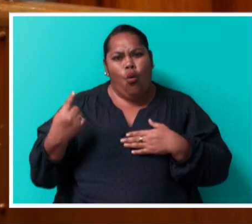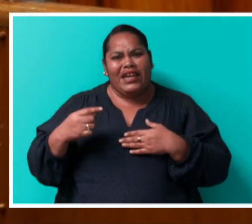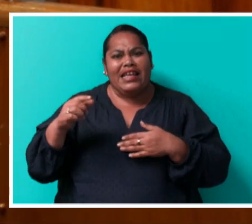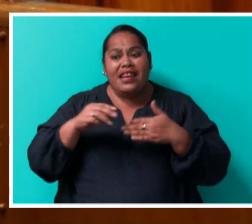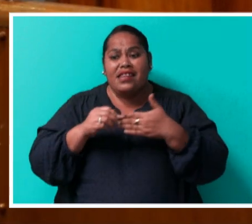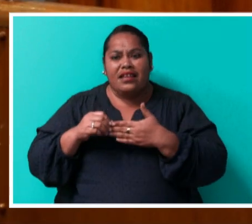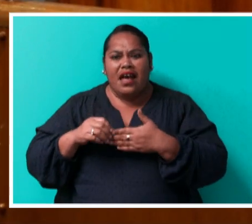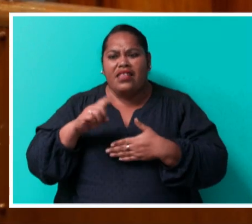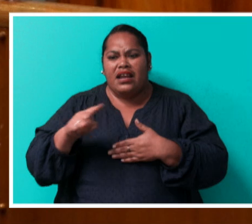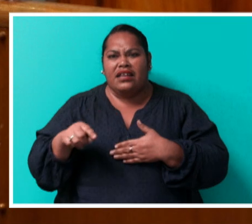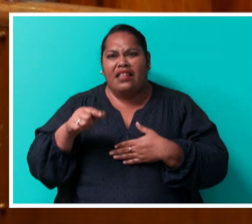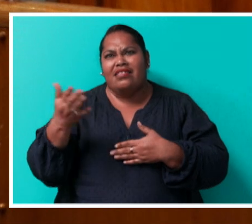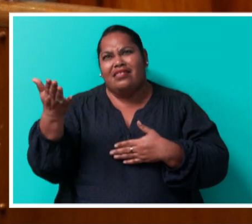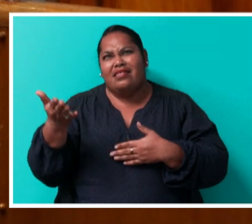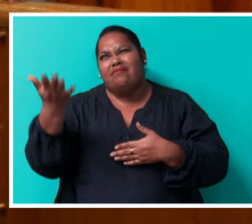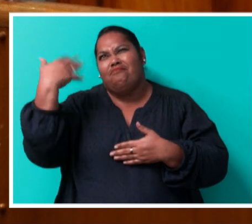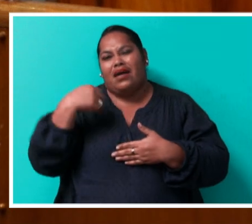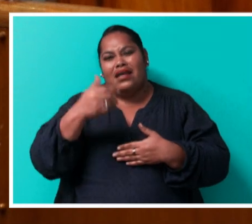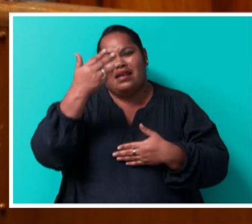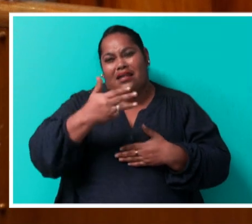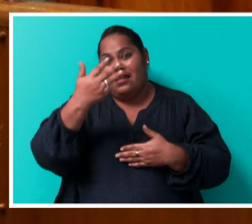in 1994.